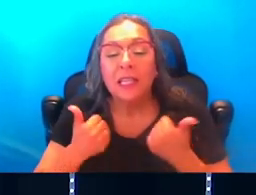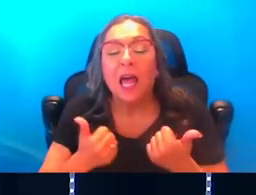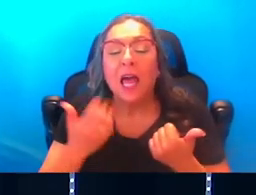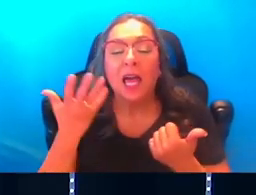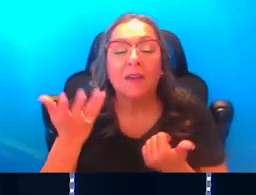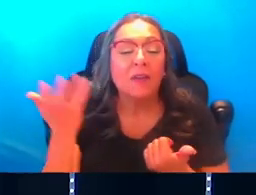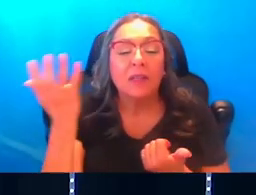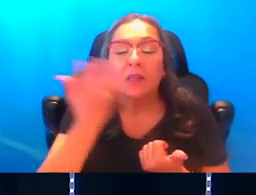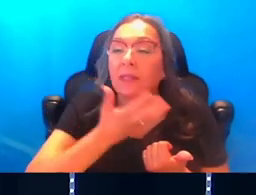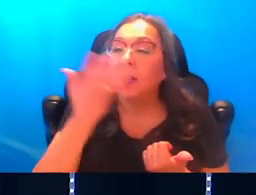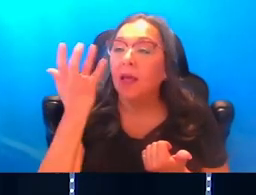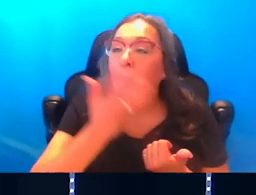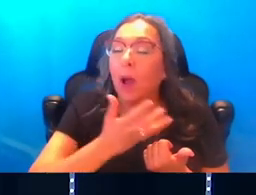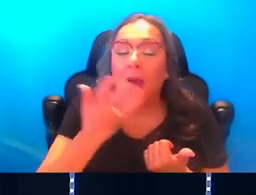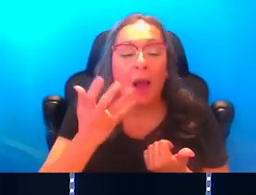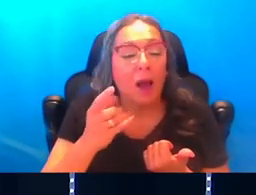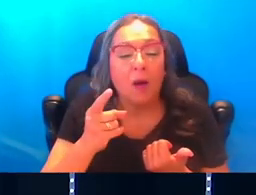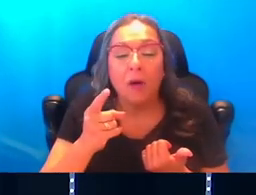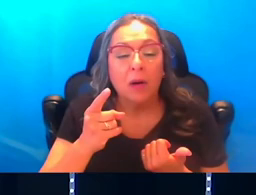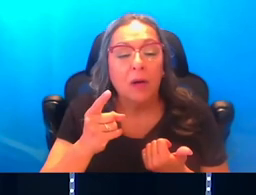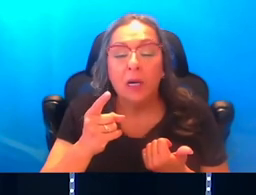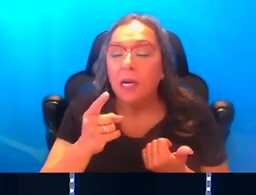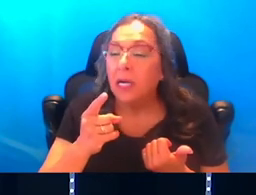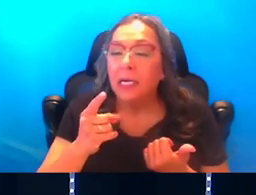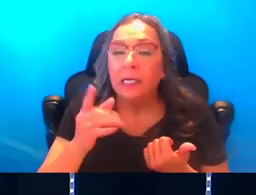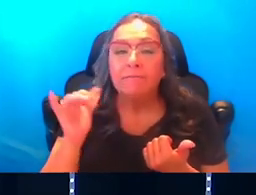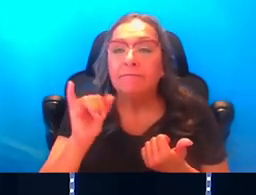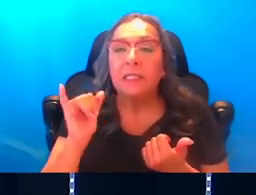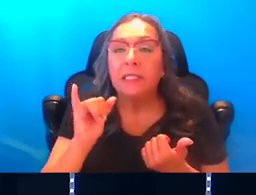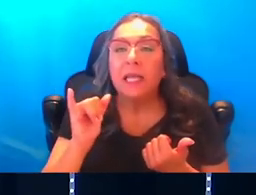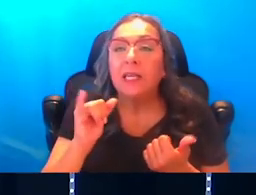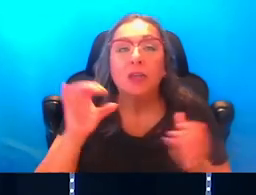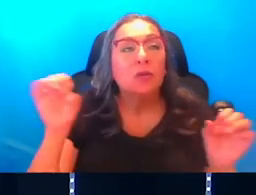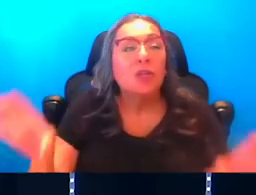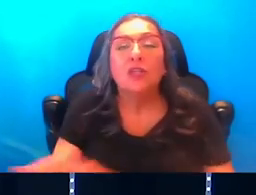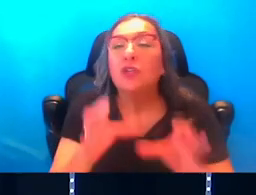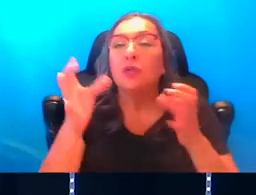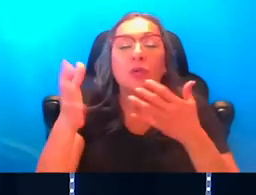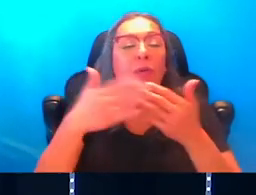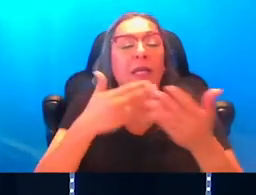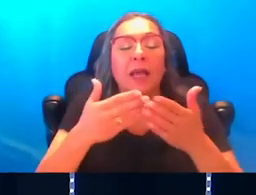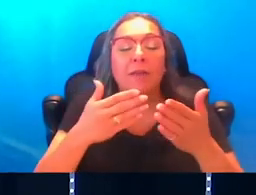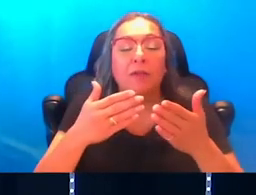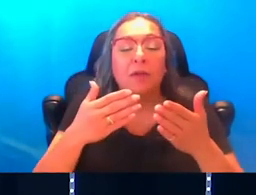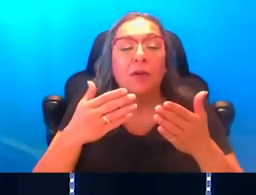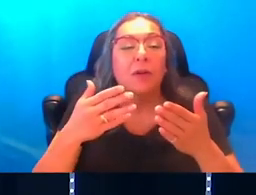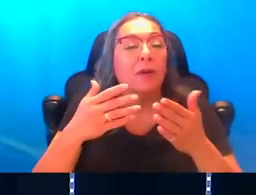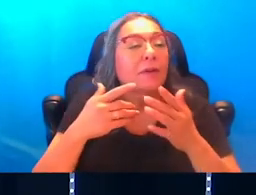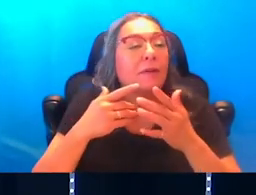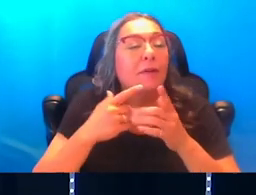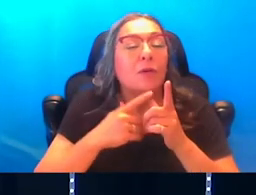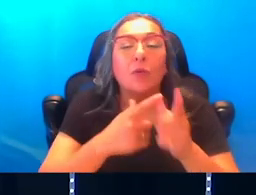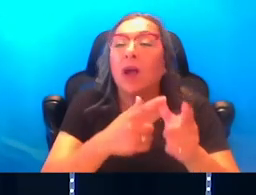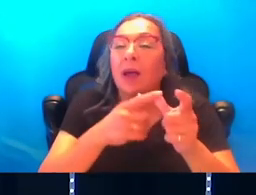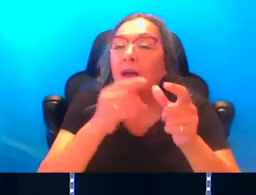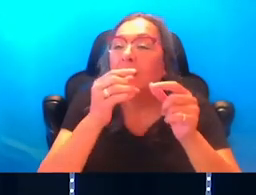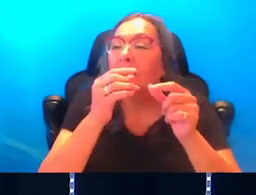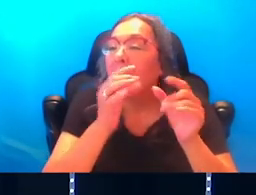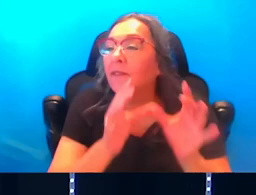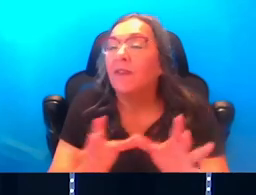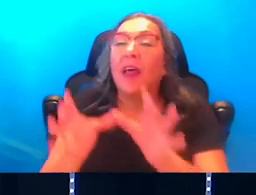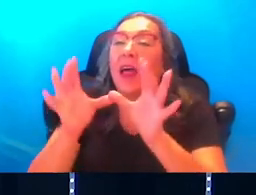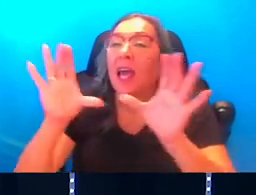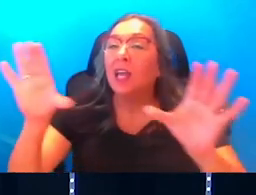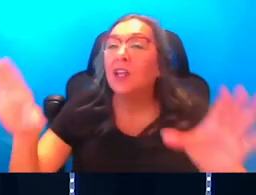act with the greatest net ever. So I get to fly, I get to run, and I get to try to do stuff for